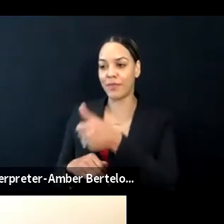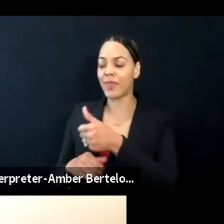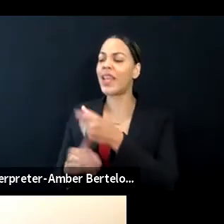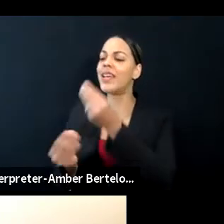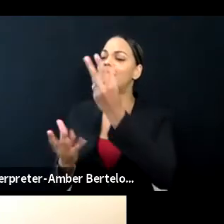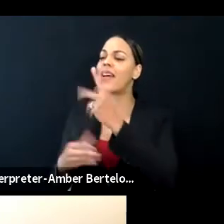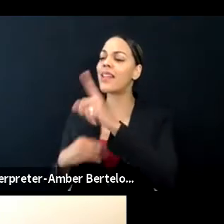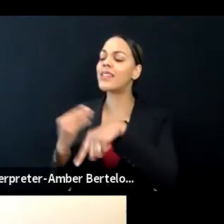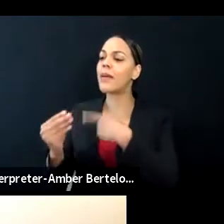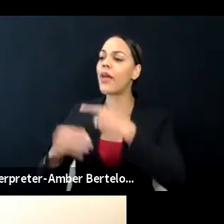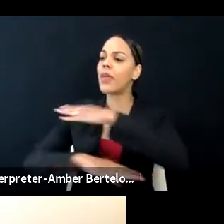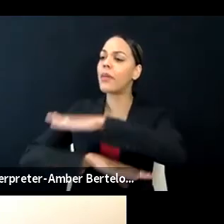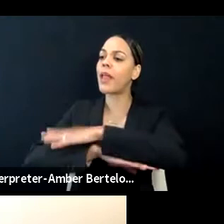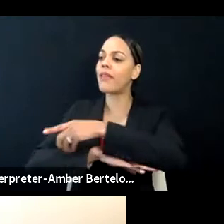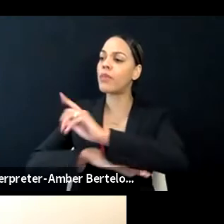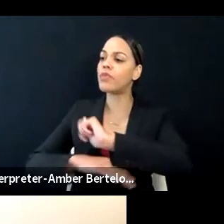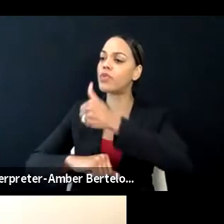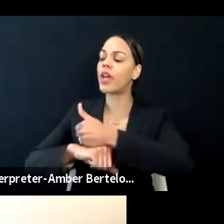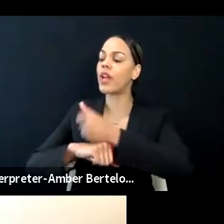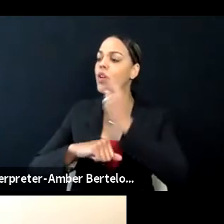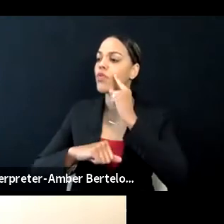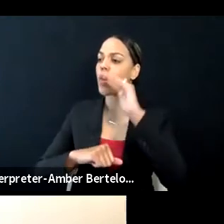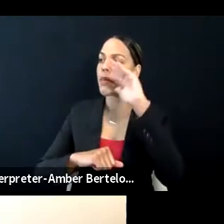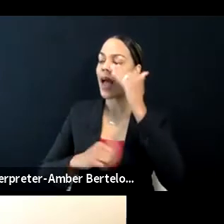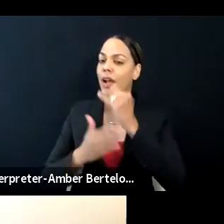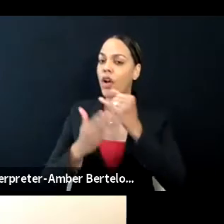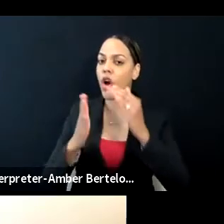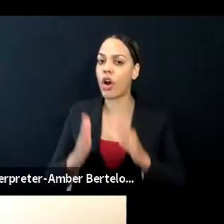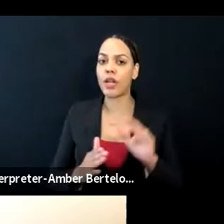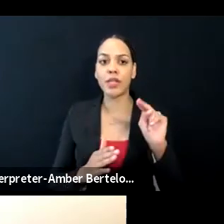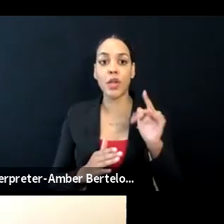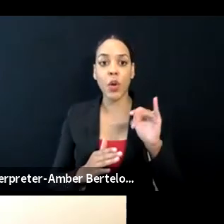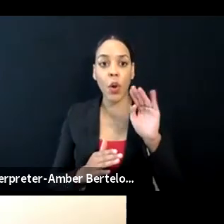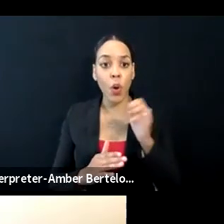us about the platform you've created for Black artists, Nicole and Monica.